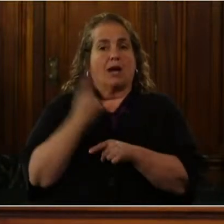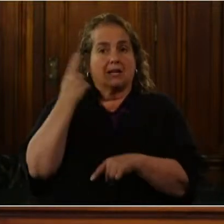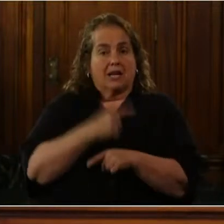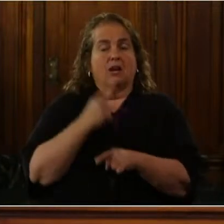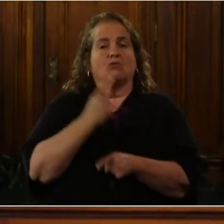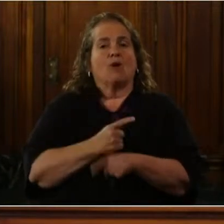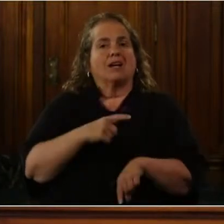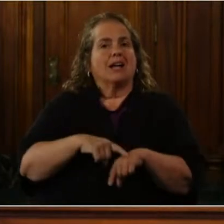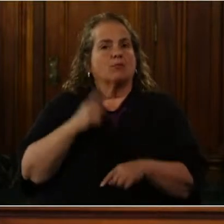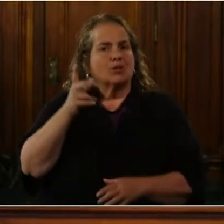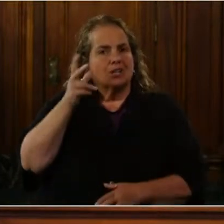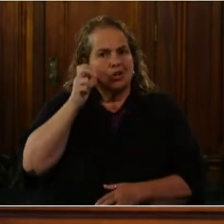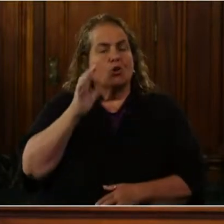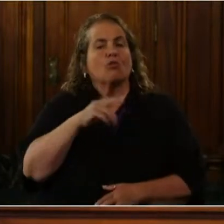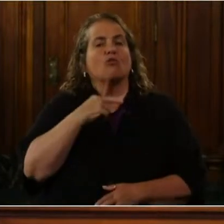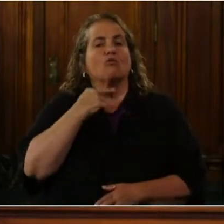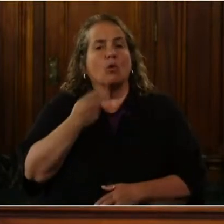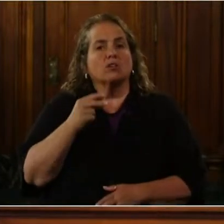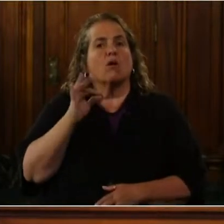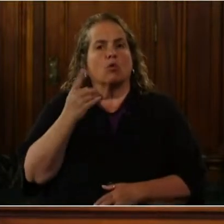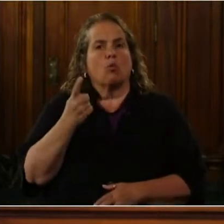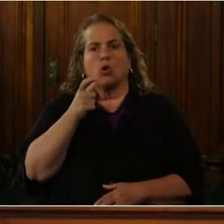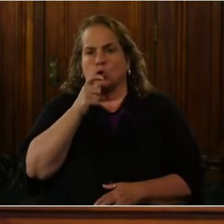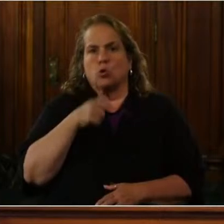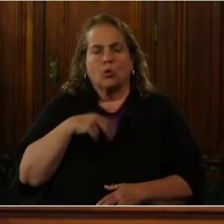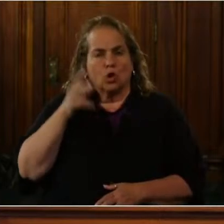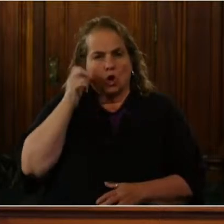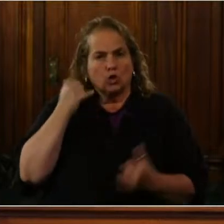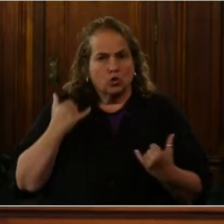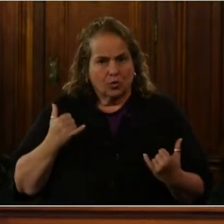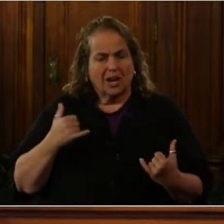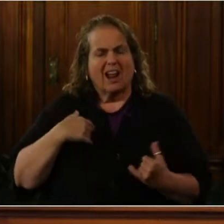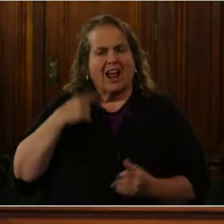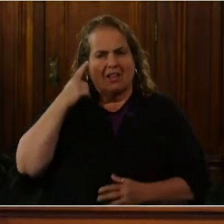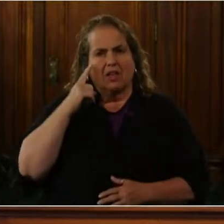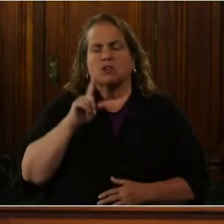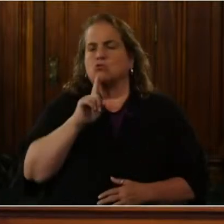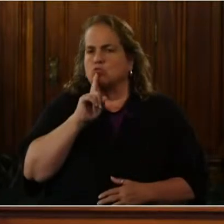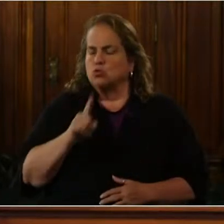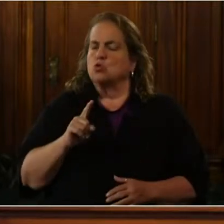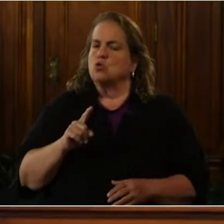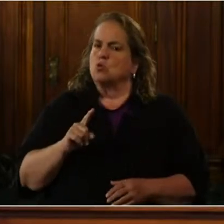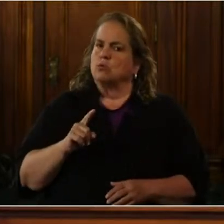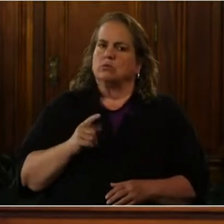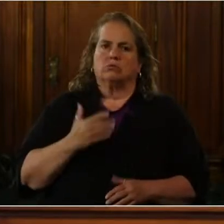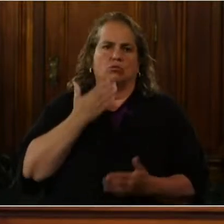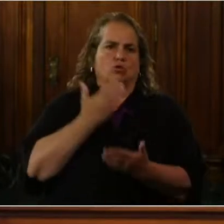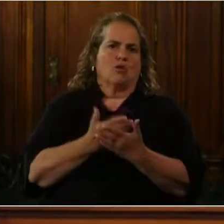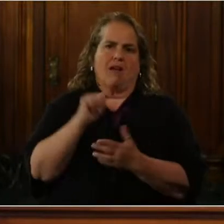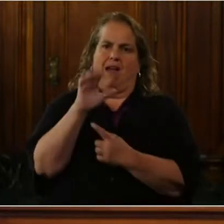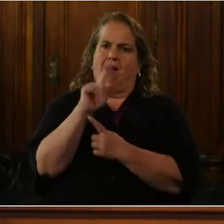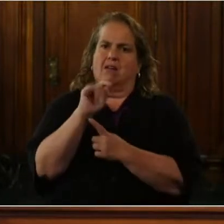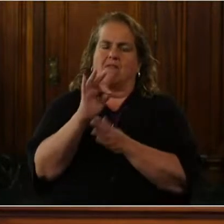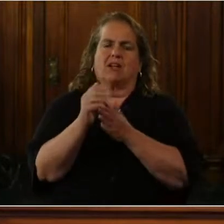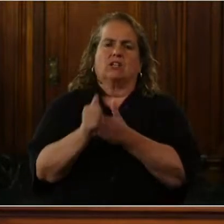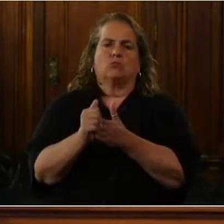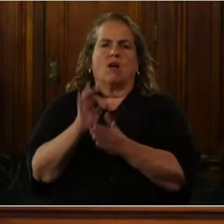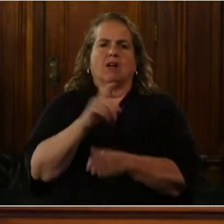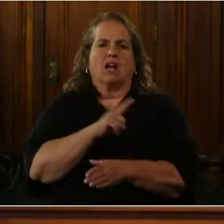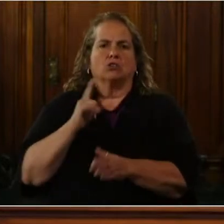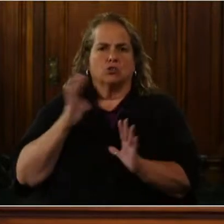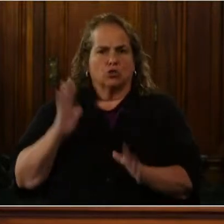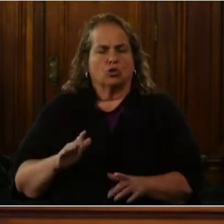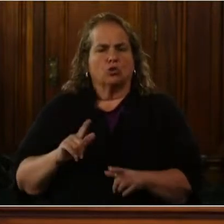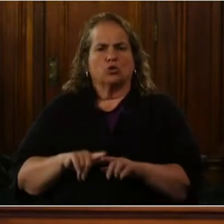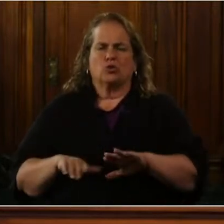voices, such as the ones we heard today. And I think it was a real act of leadership for the legislature to push some other things off and